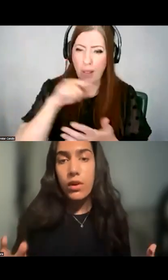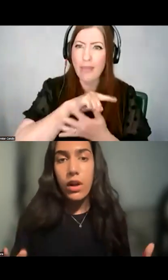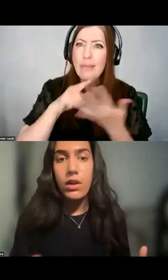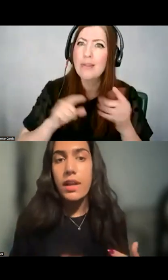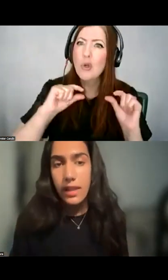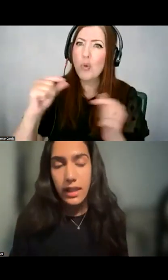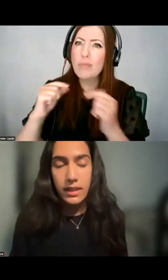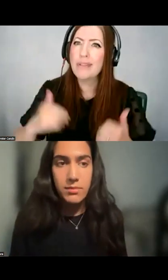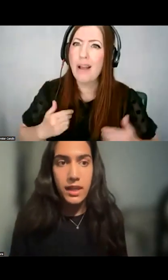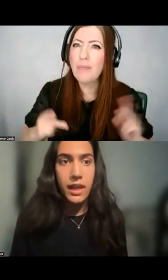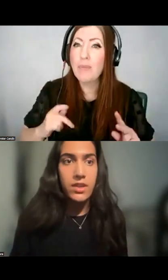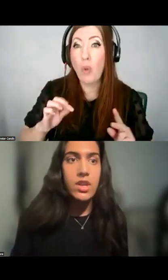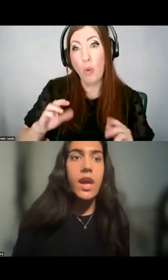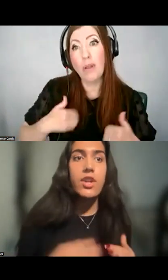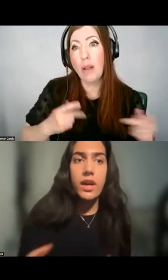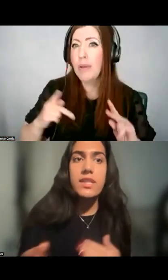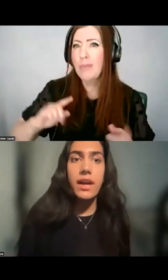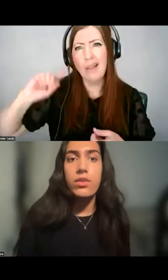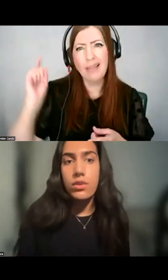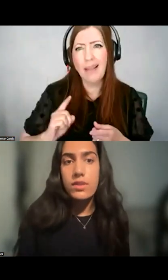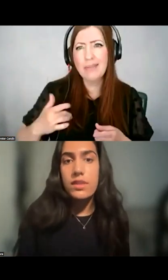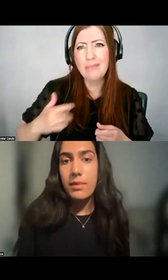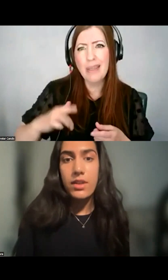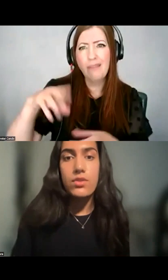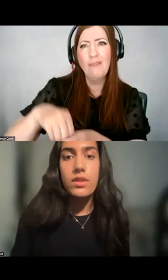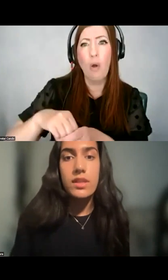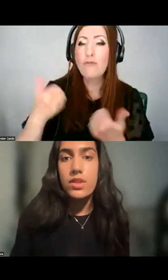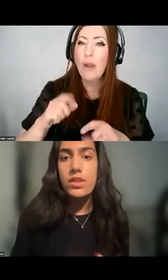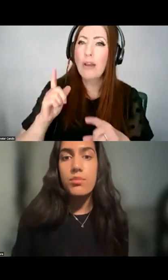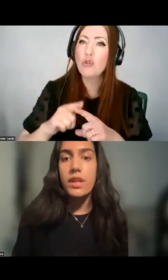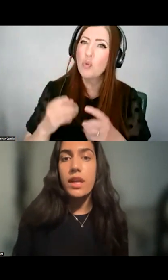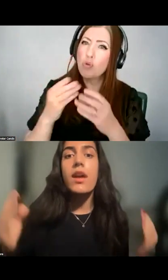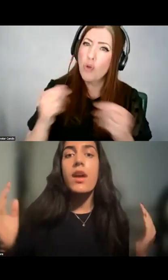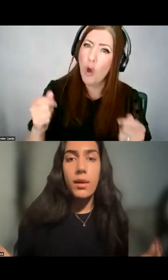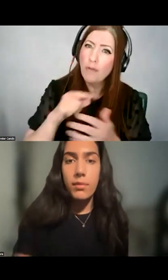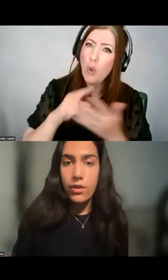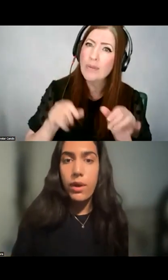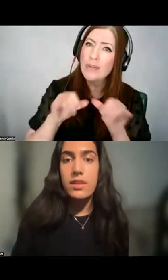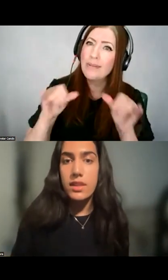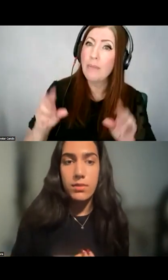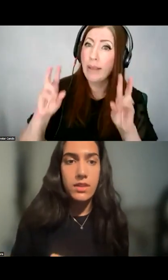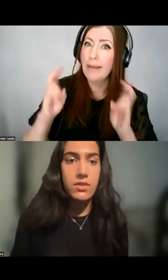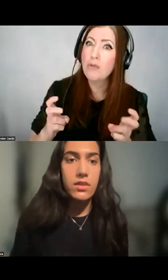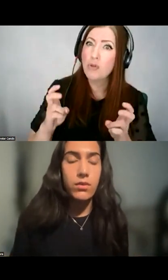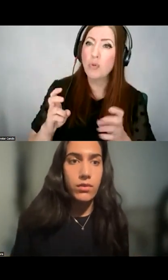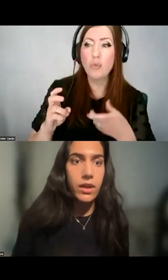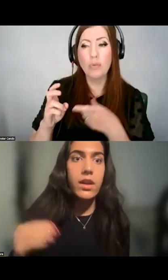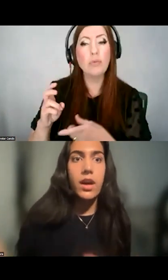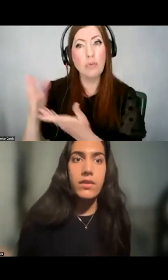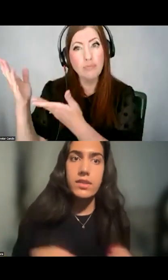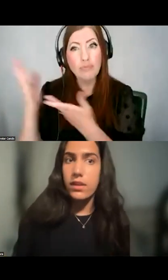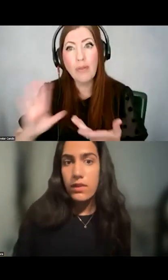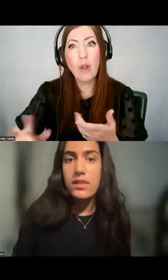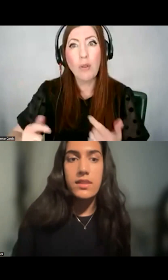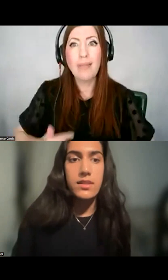people overall are less likely to be engaged, and trying to tackle those systemic issues in addition to bringing otherwise lived experiences to the forefront